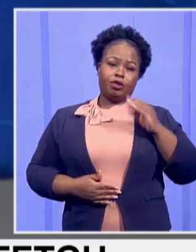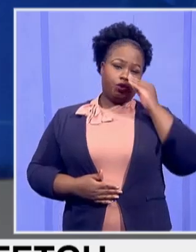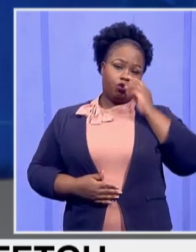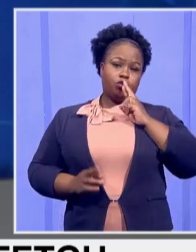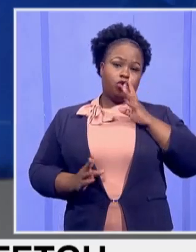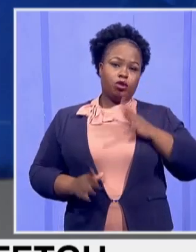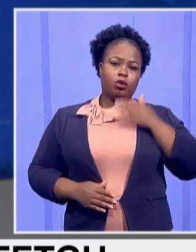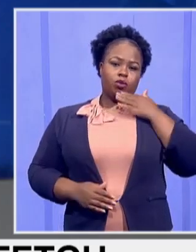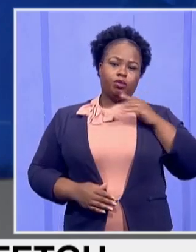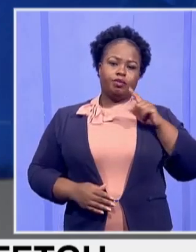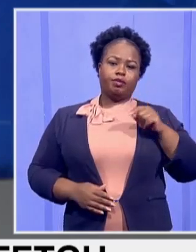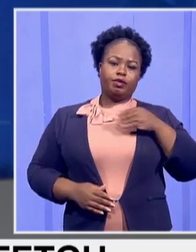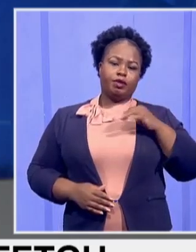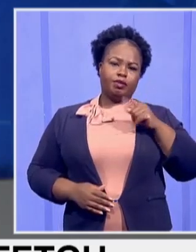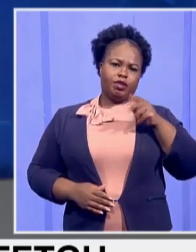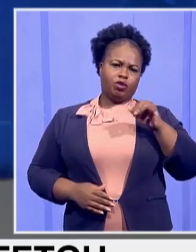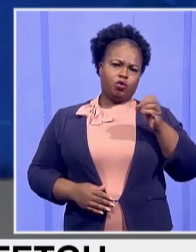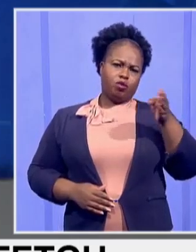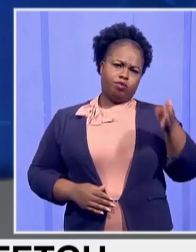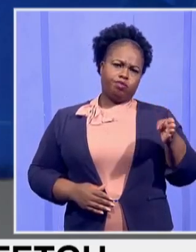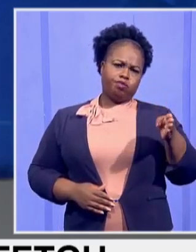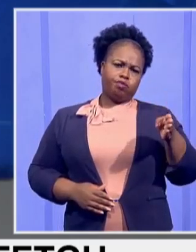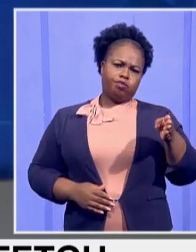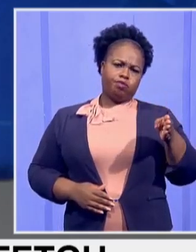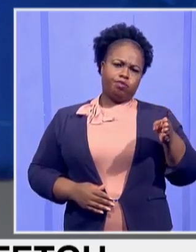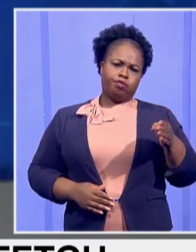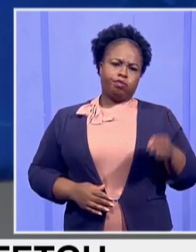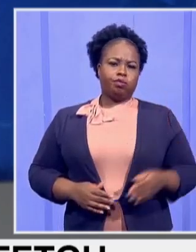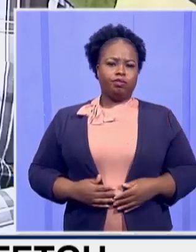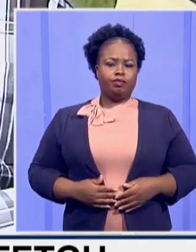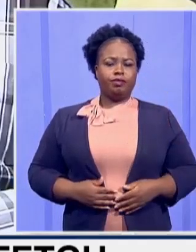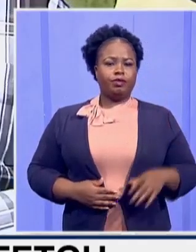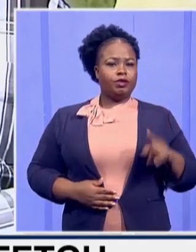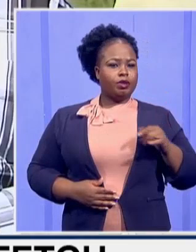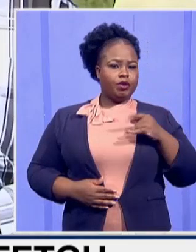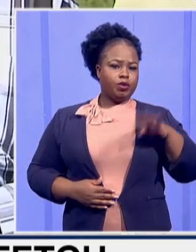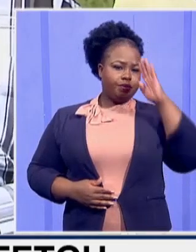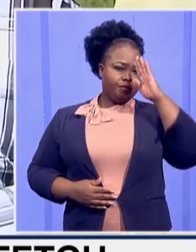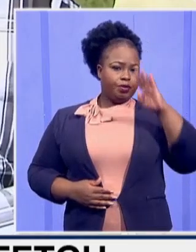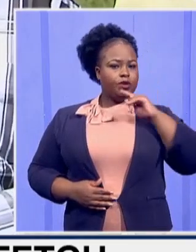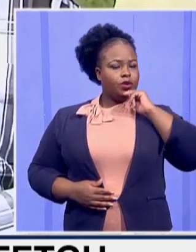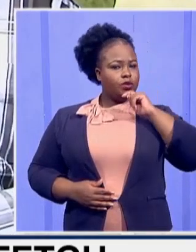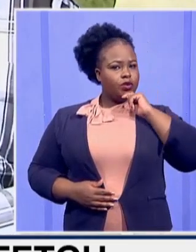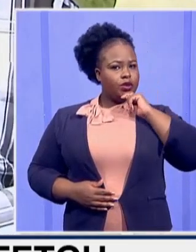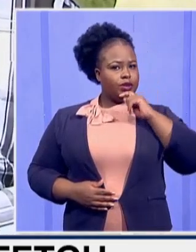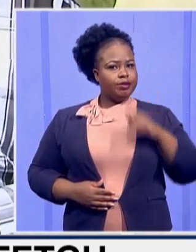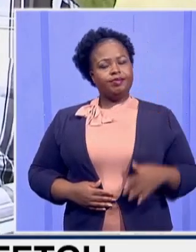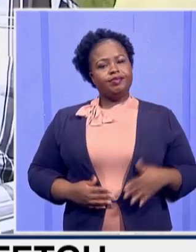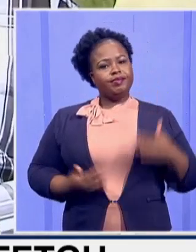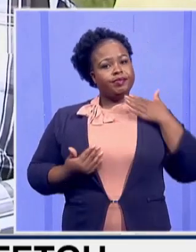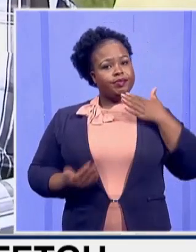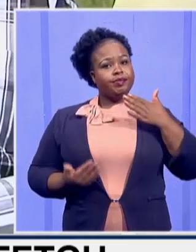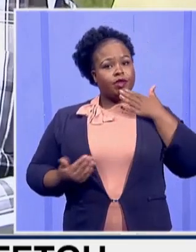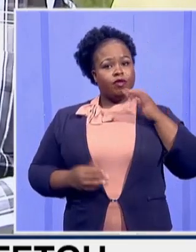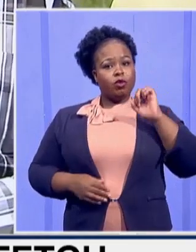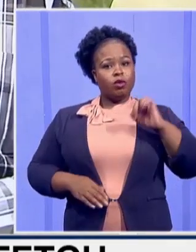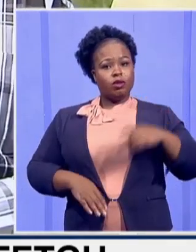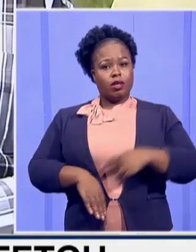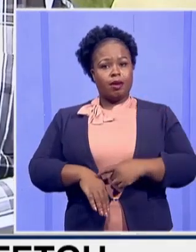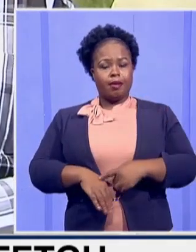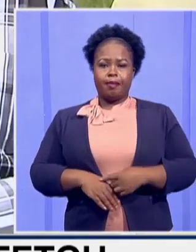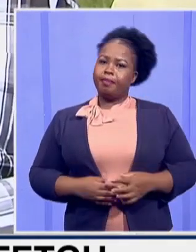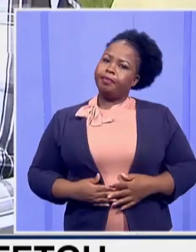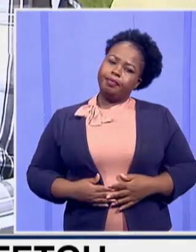Thabiso Radebe is covering that story for us. Thabiso, a very good morning to you. Thanks indeed for your time. I mean,